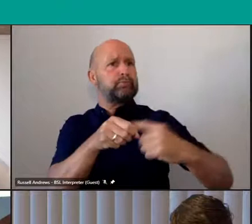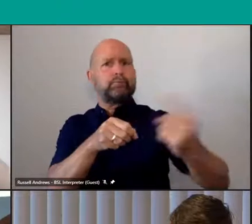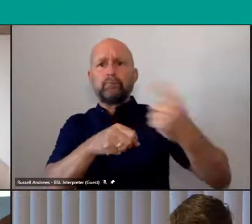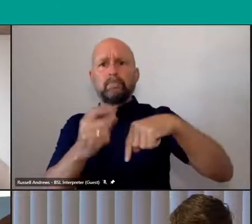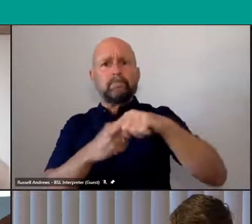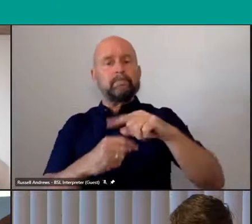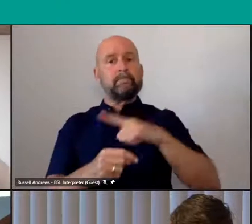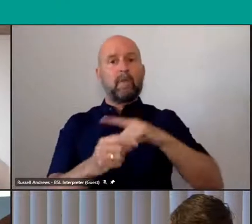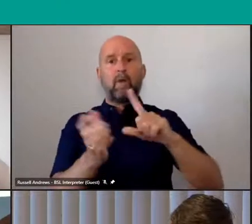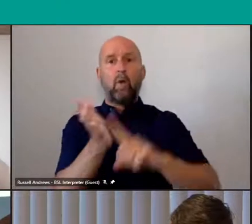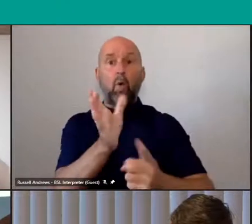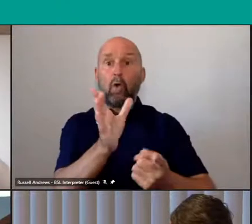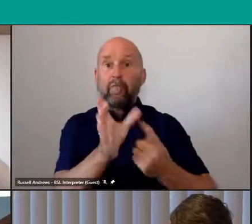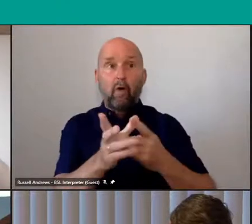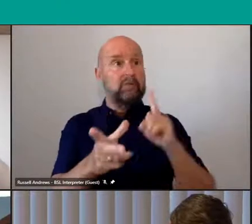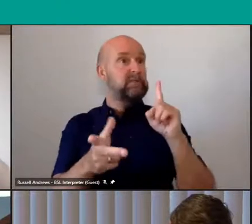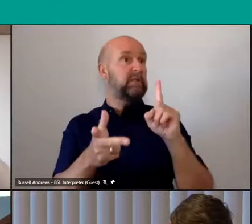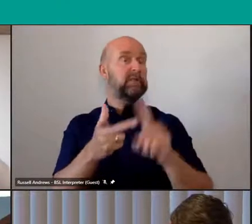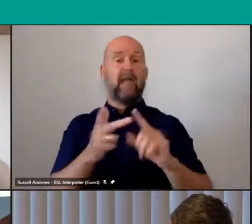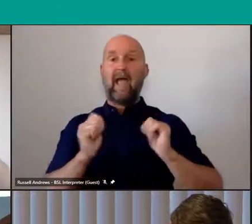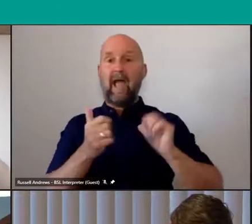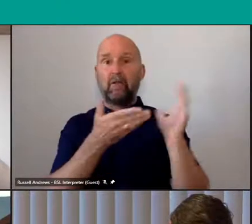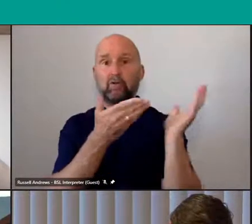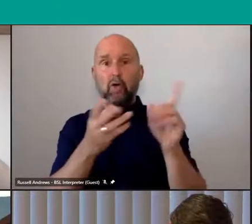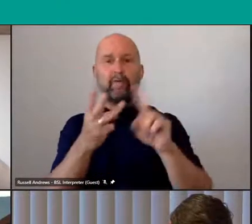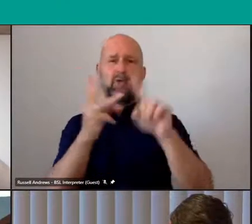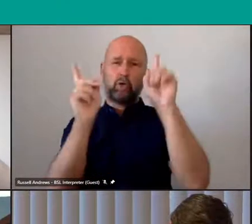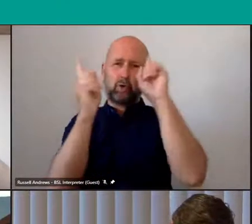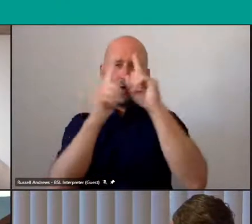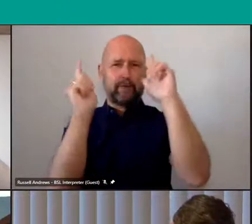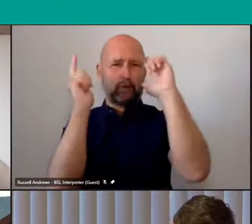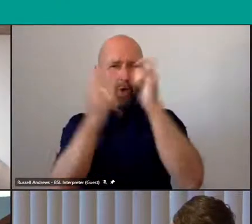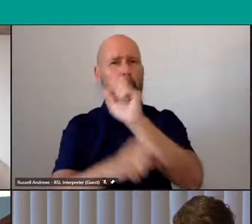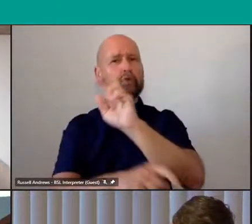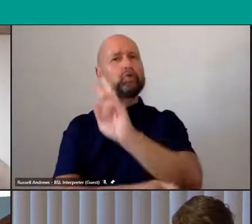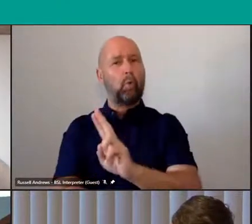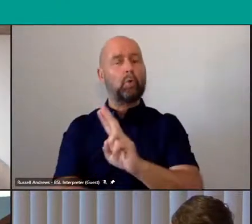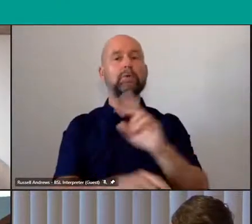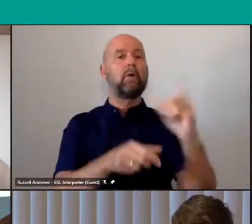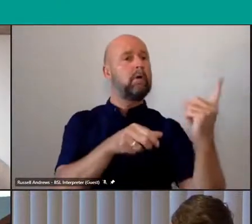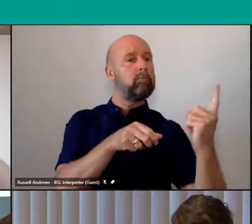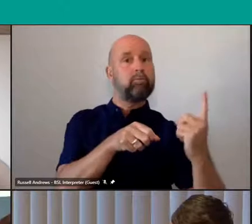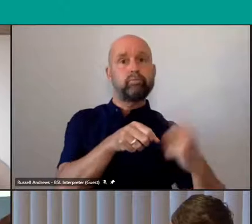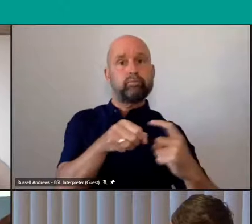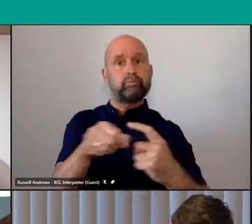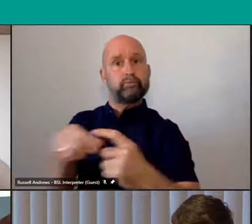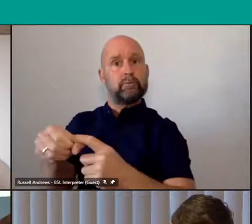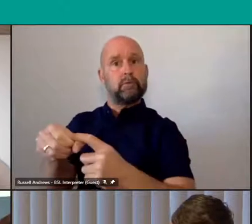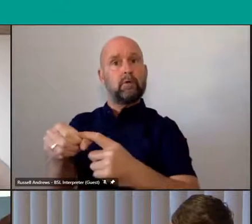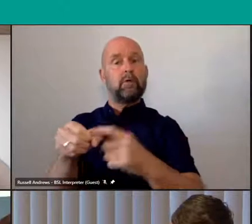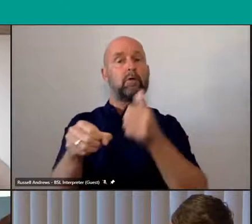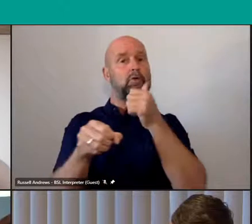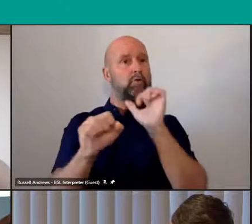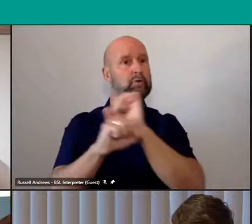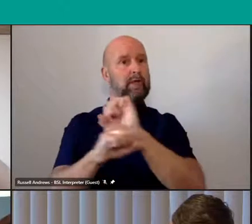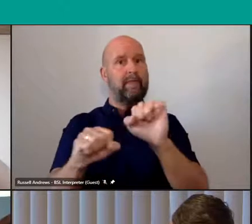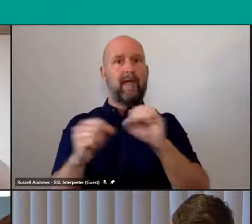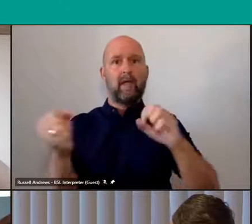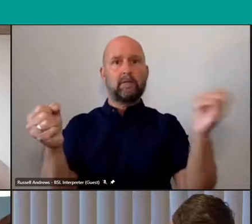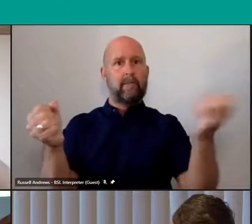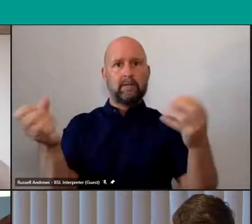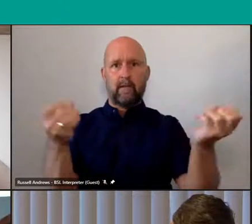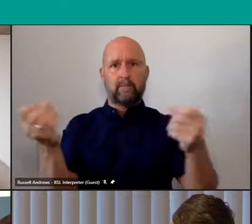from local authorities, health services, universities, colleges, schools, in order to use their collective spending power,